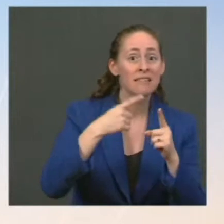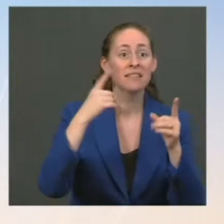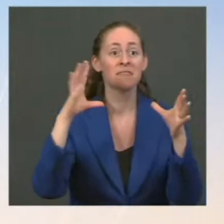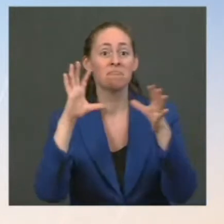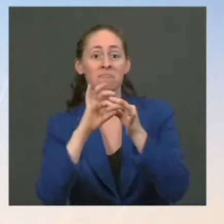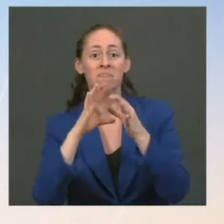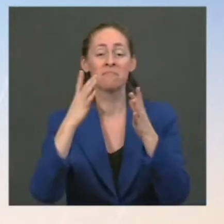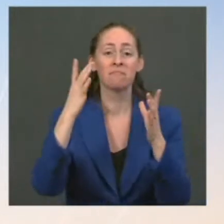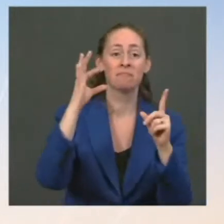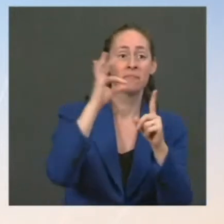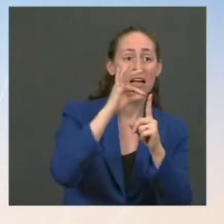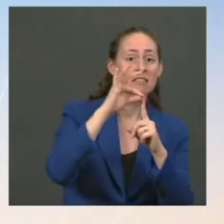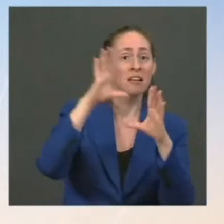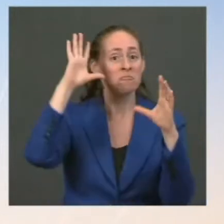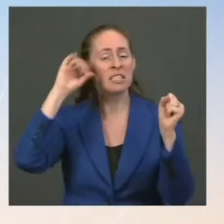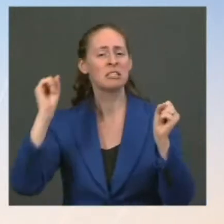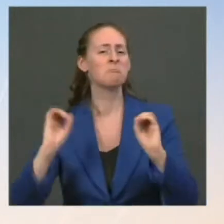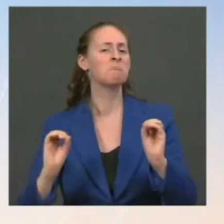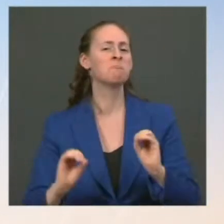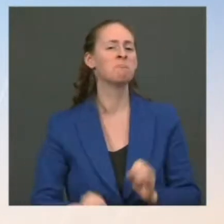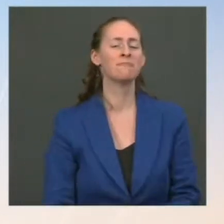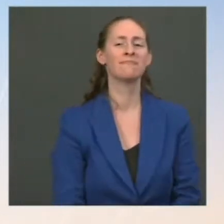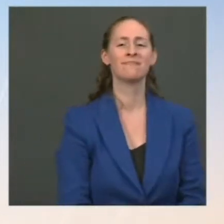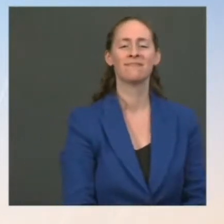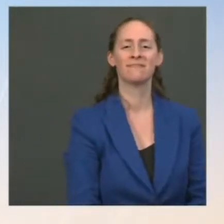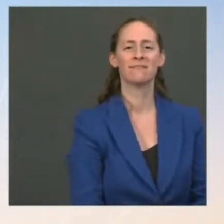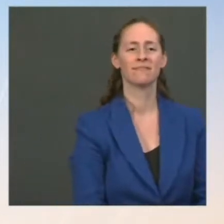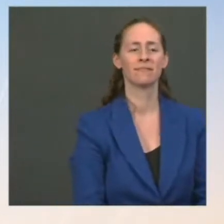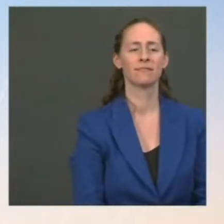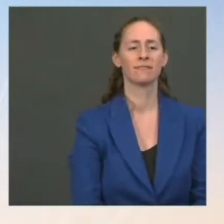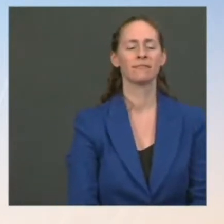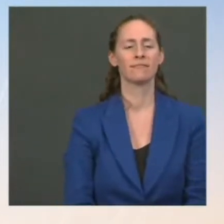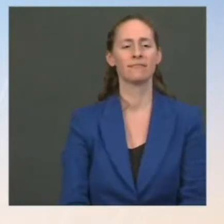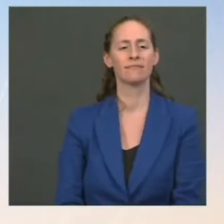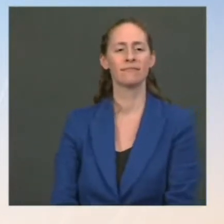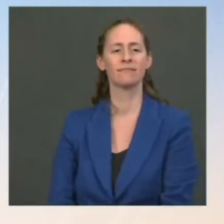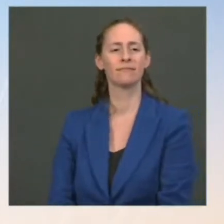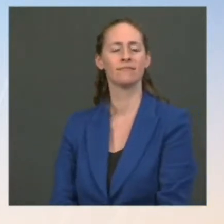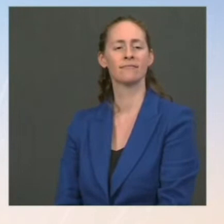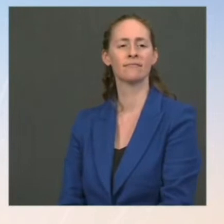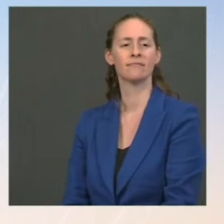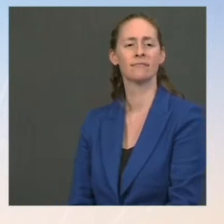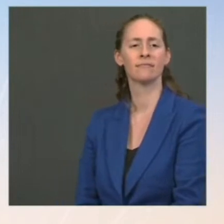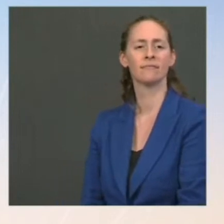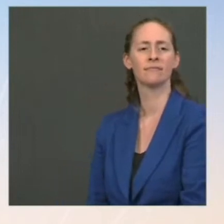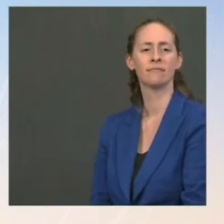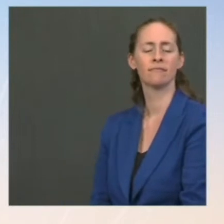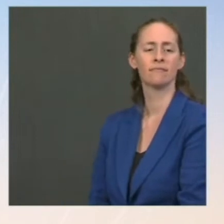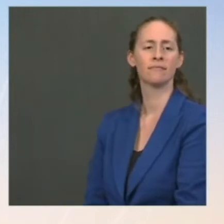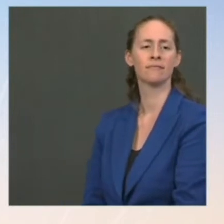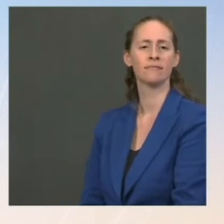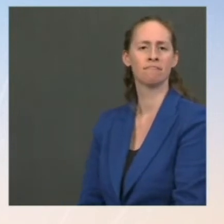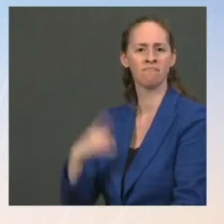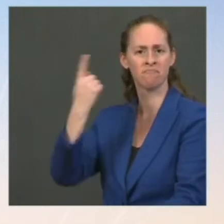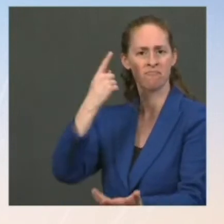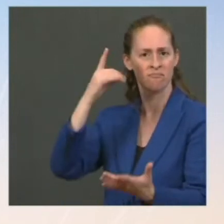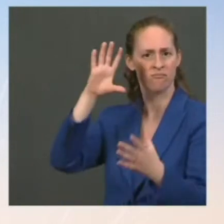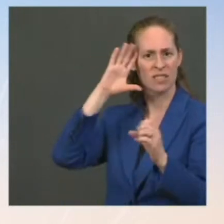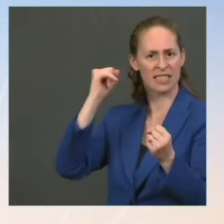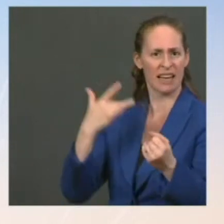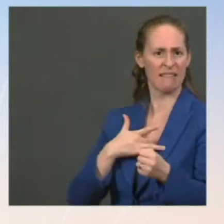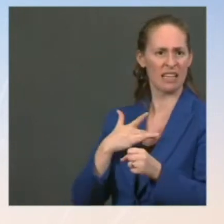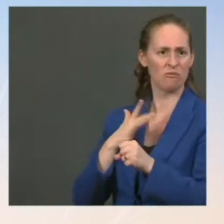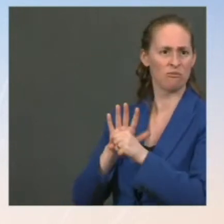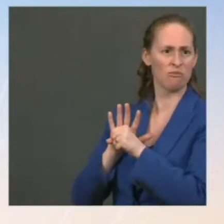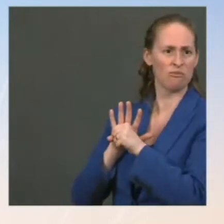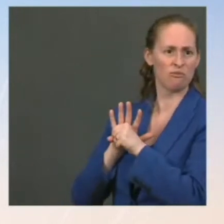Yamiche. Thanks, Jen. A question on the pressure the president's facing. The president said today that victory is at stake this week.